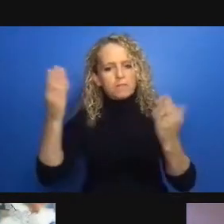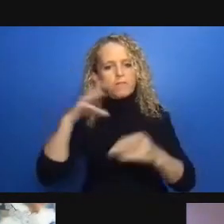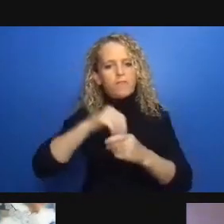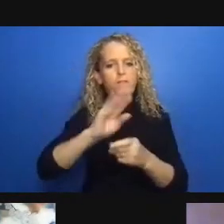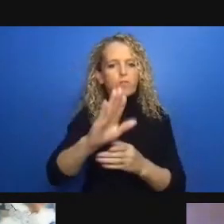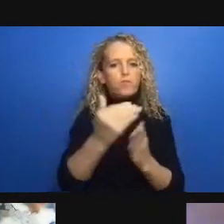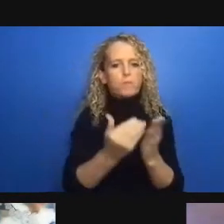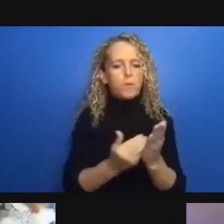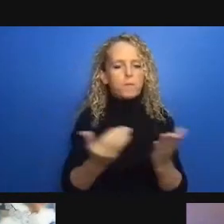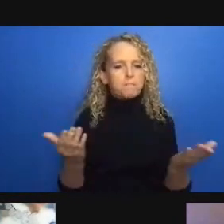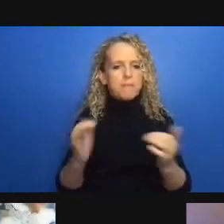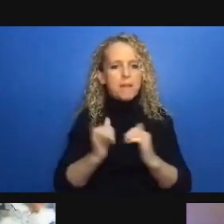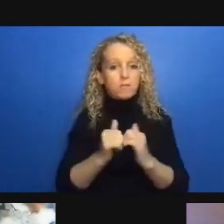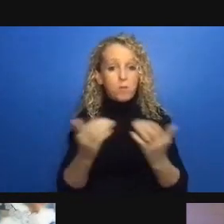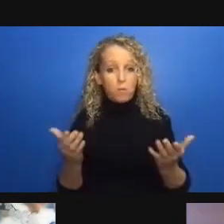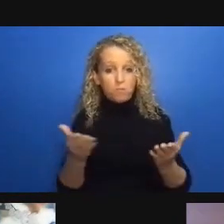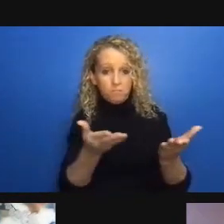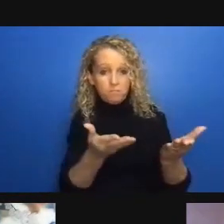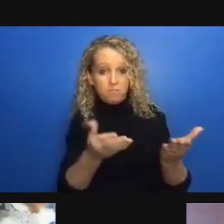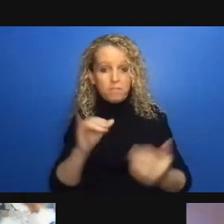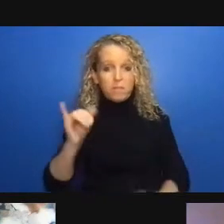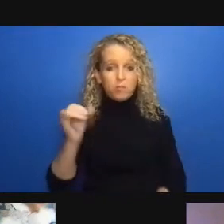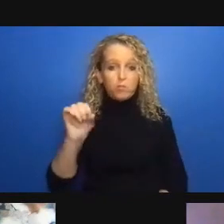So Jolene, do we want to come to you first for that one?